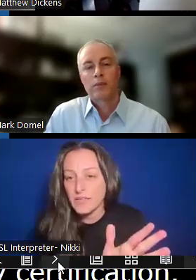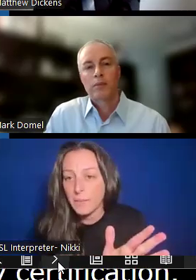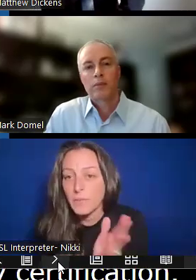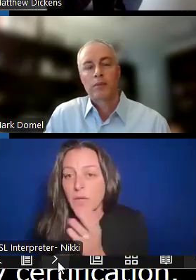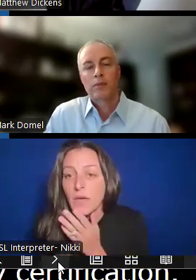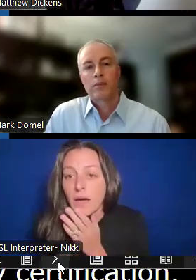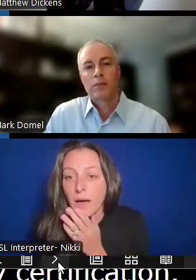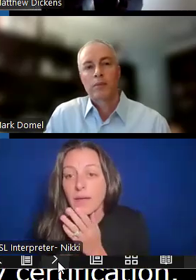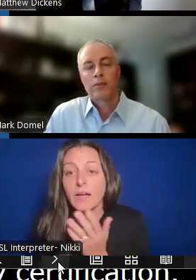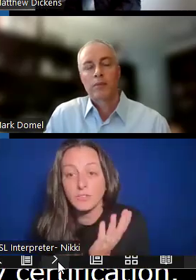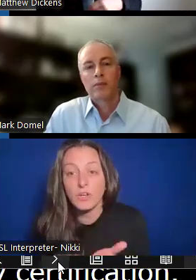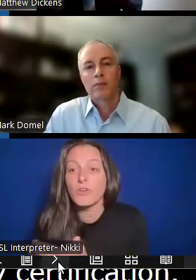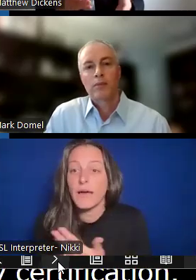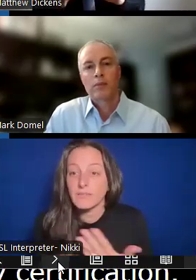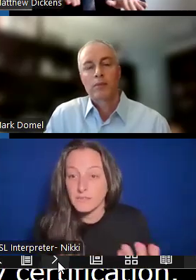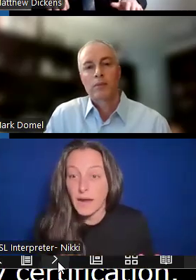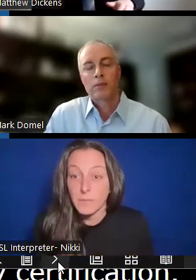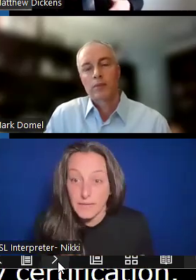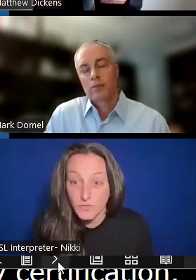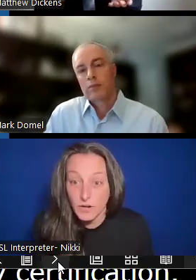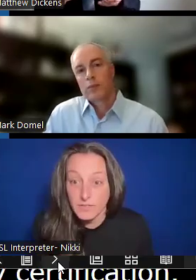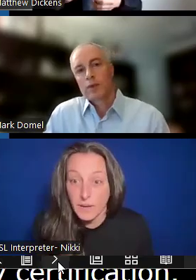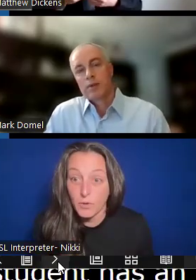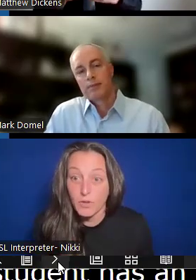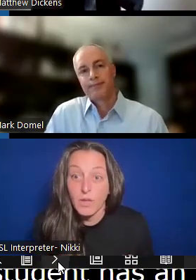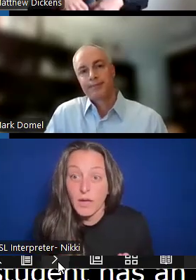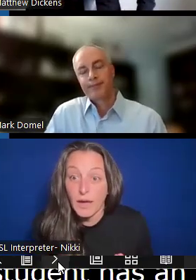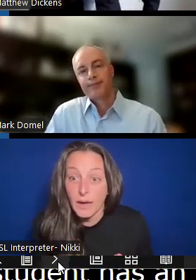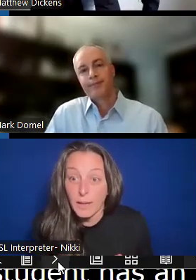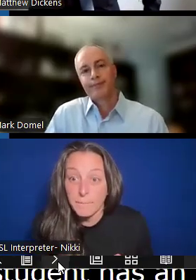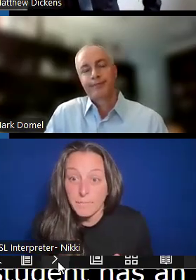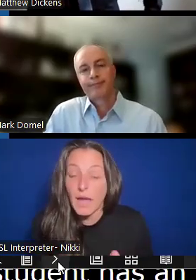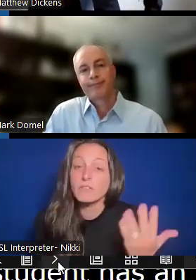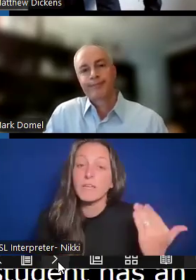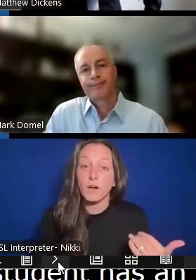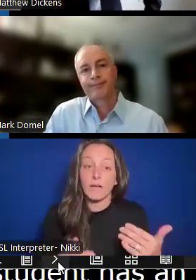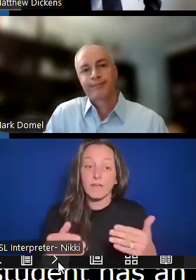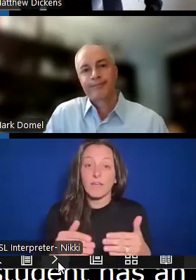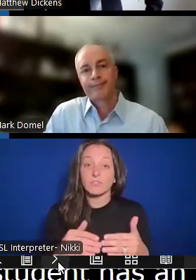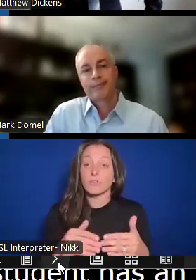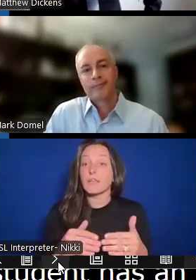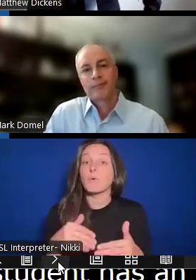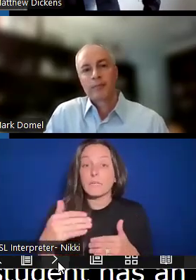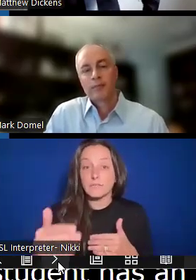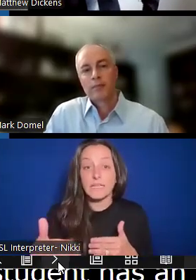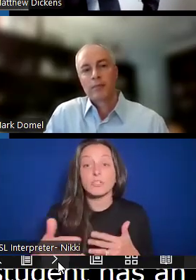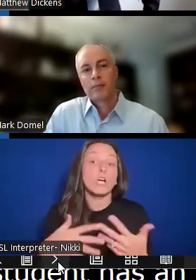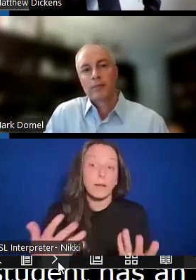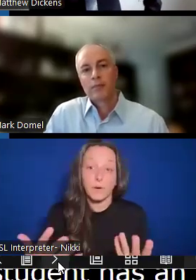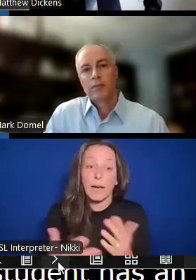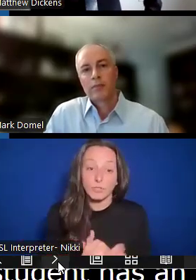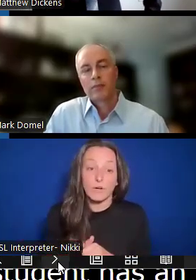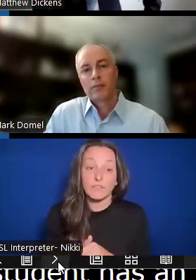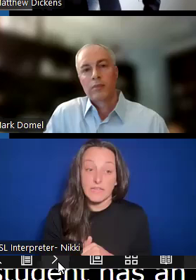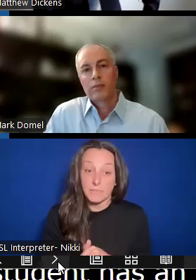an example. Like a student who has diabetes, for example. How does that work out if that student were to need a